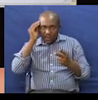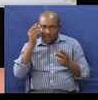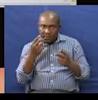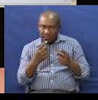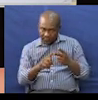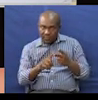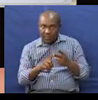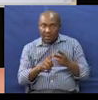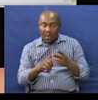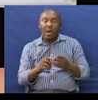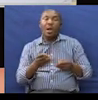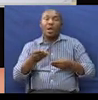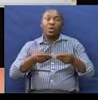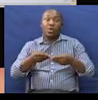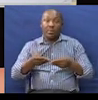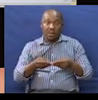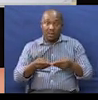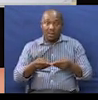economic production.